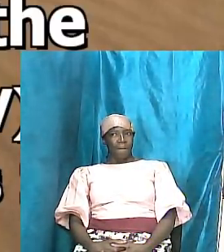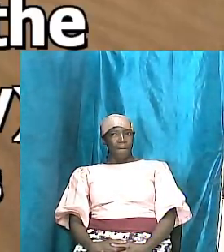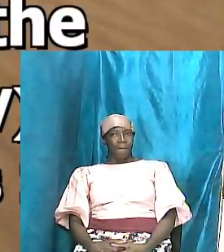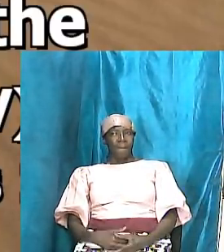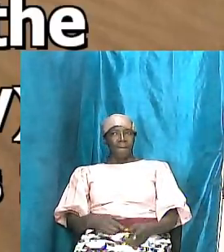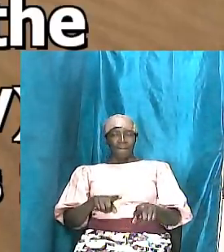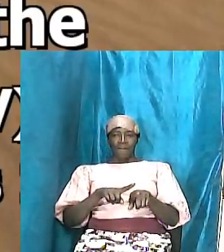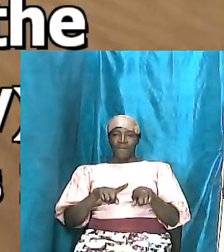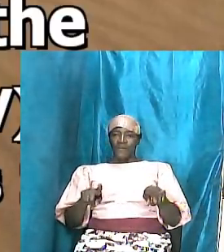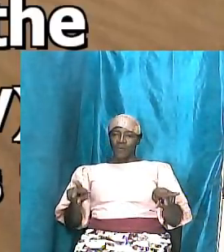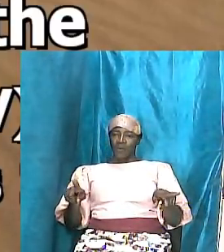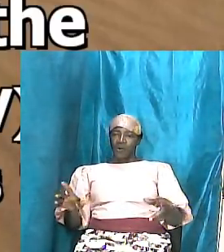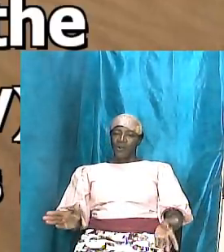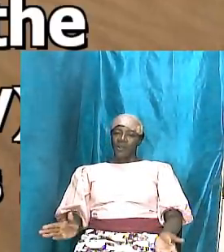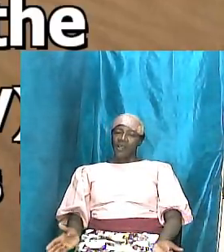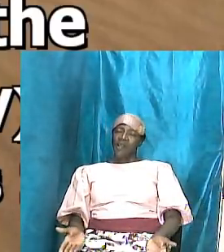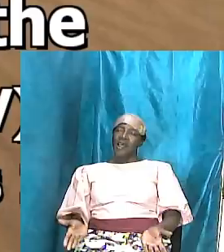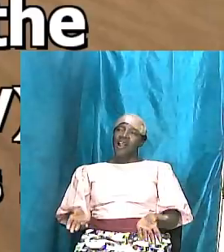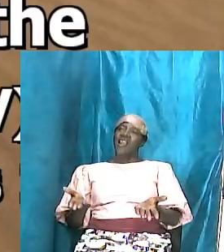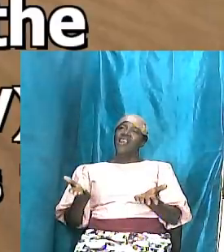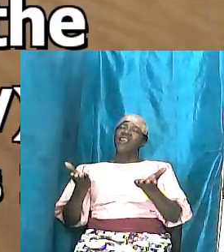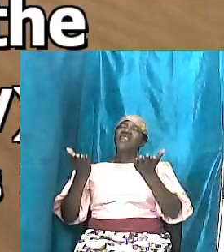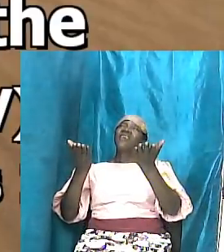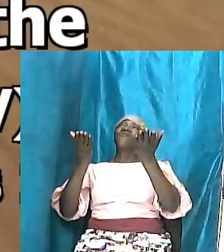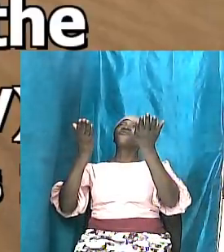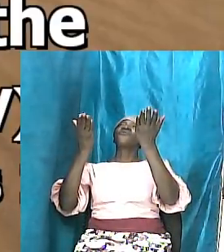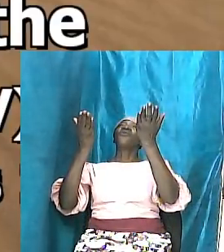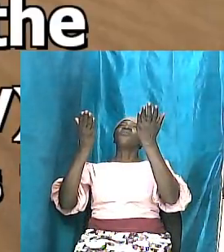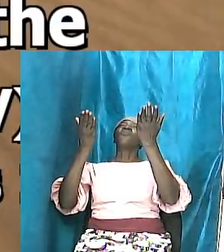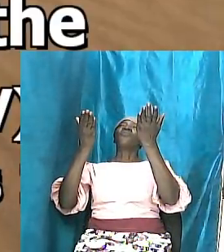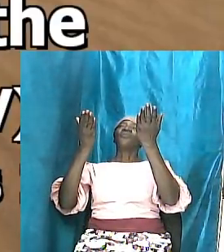But lift thou up thy rod.